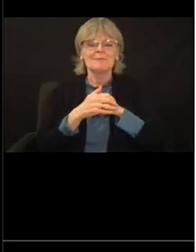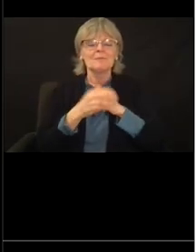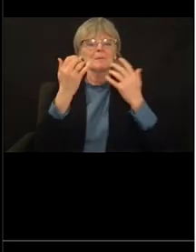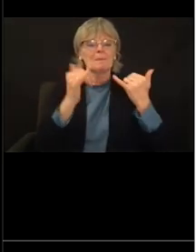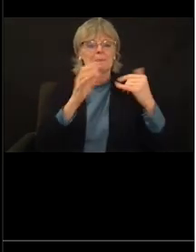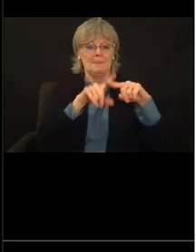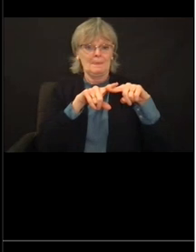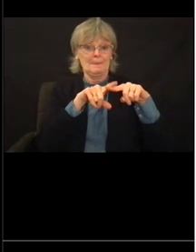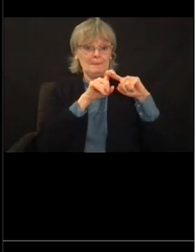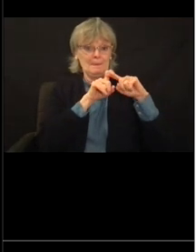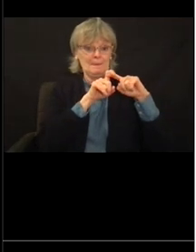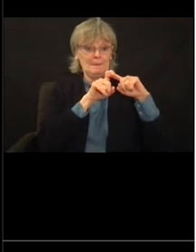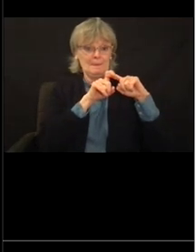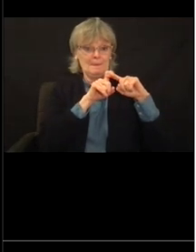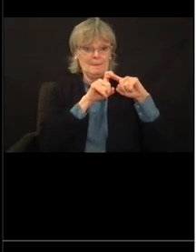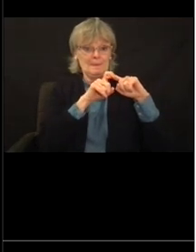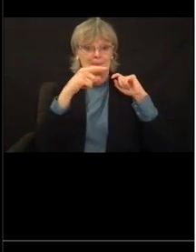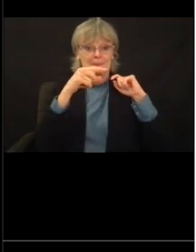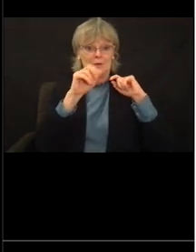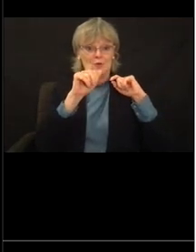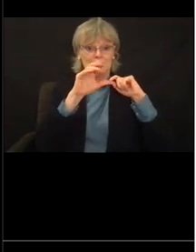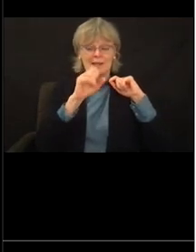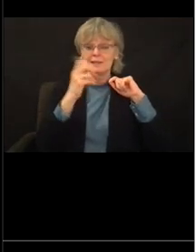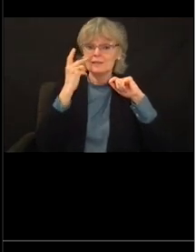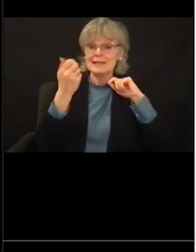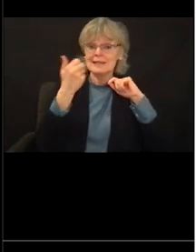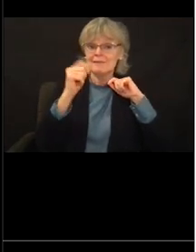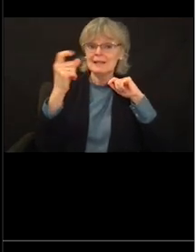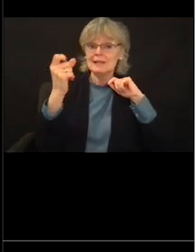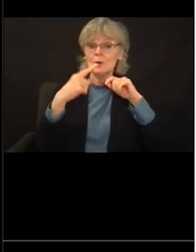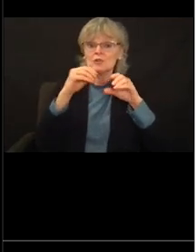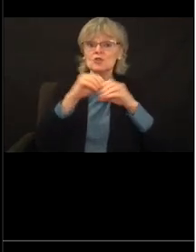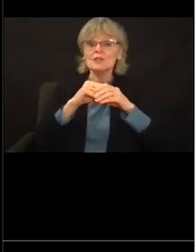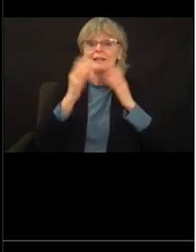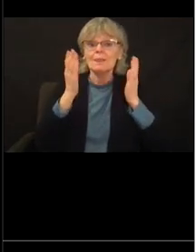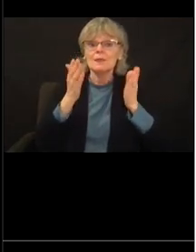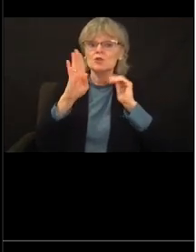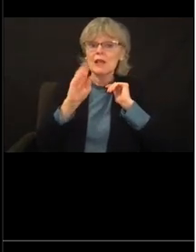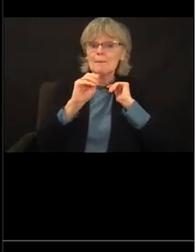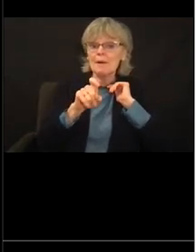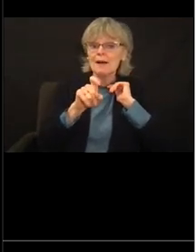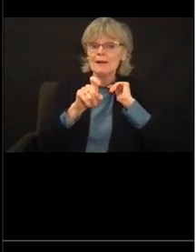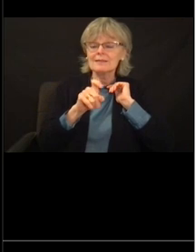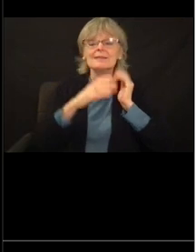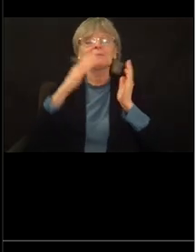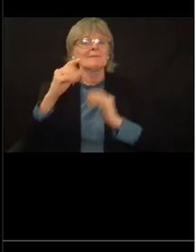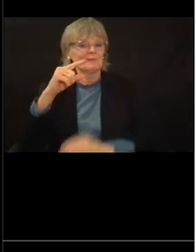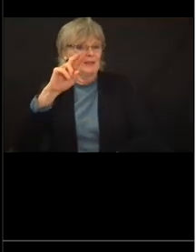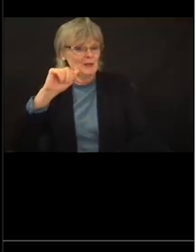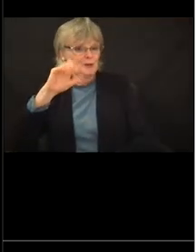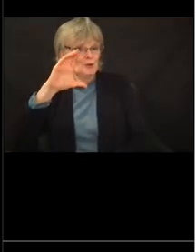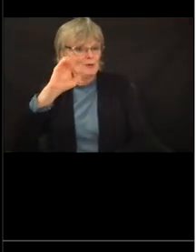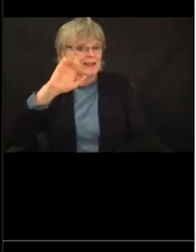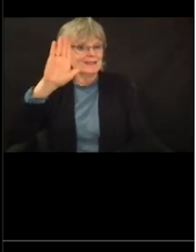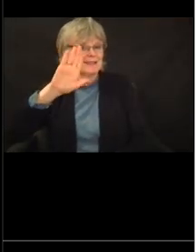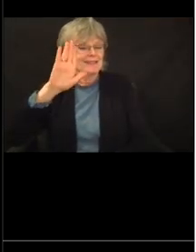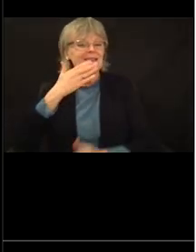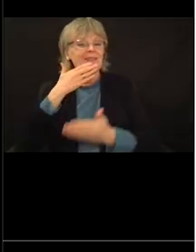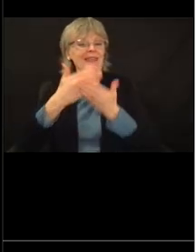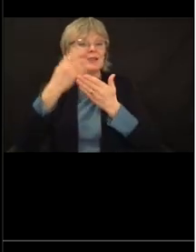there, Grace, and see if there's any questions in the chat box. Yes, this is Grace from the chat box. Thanks for pausing,